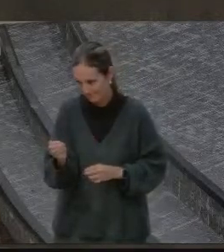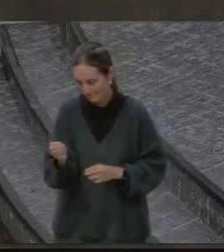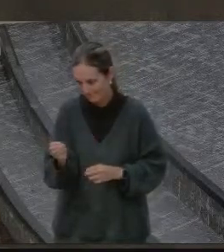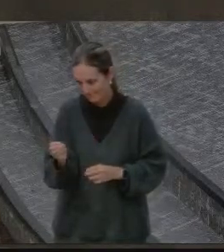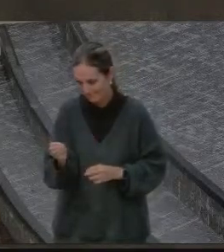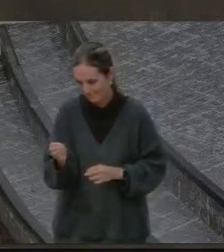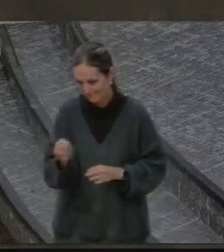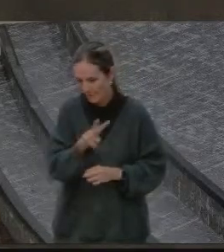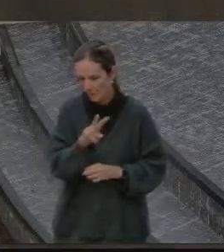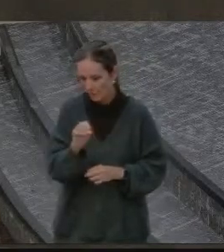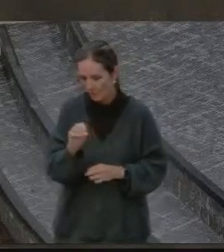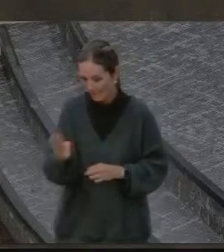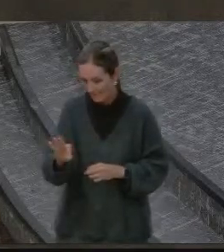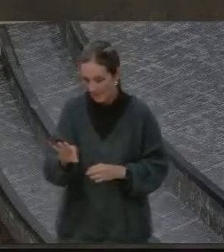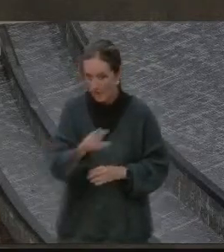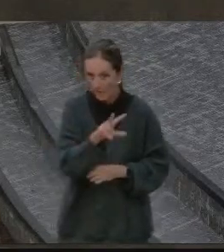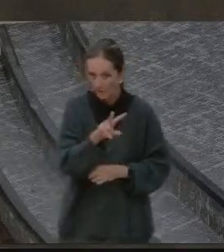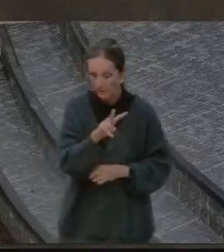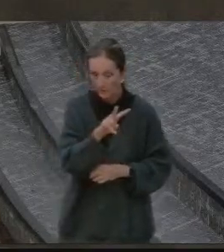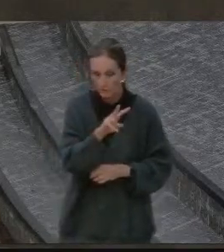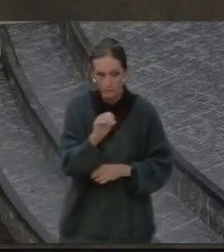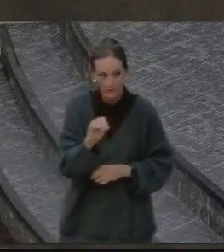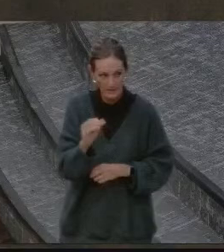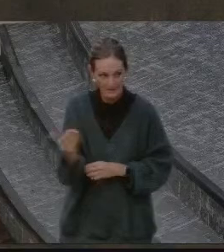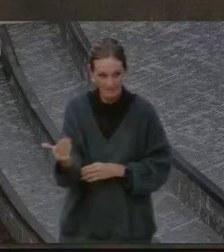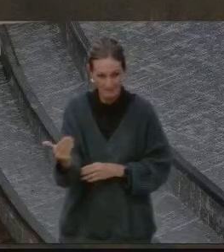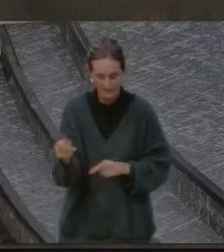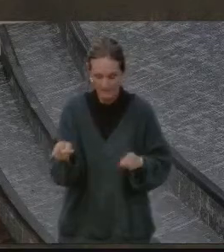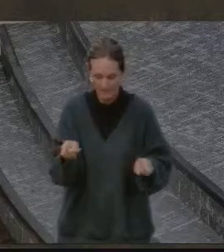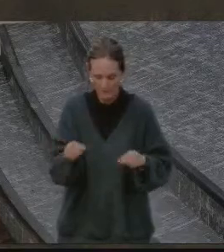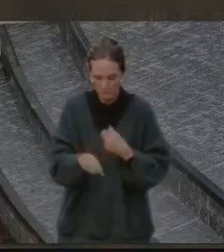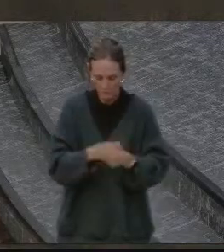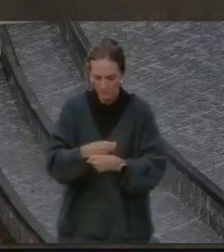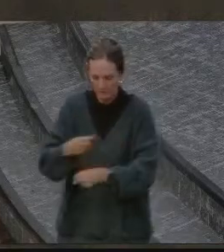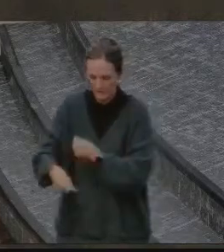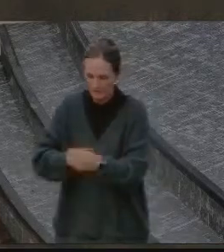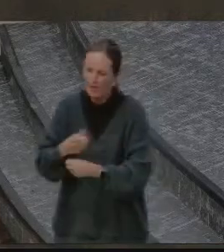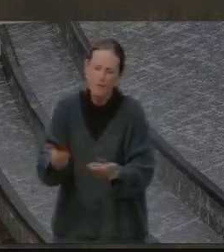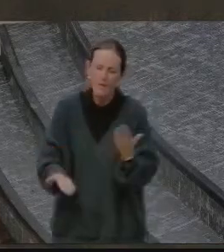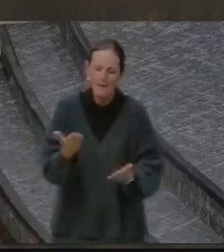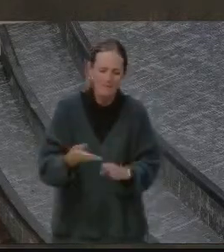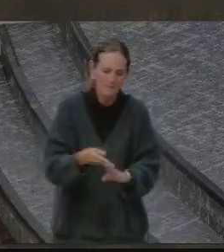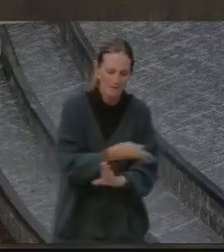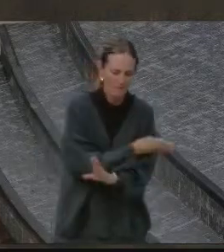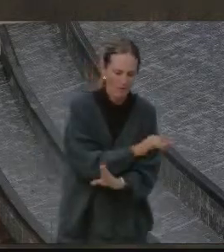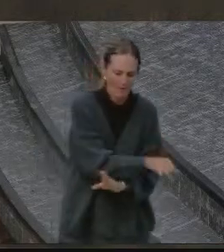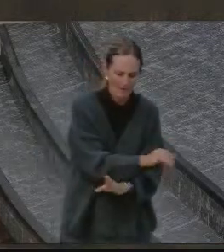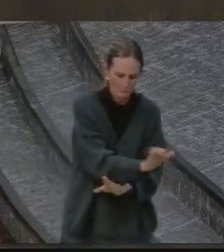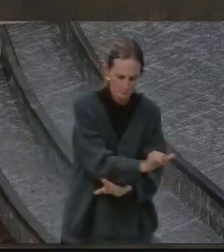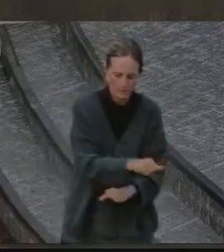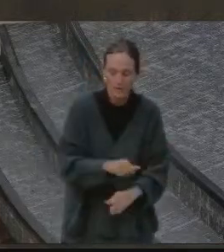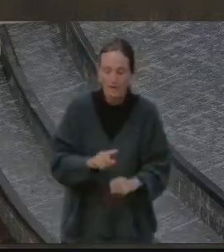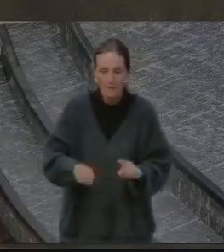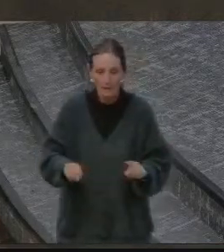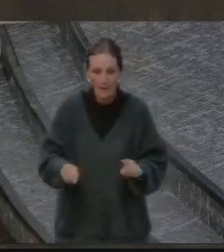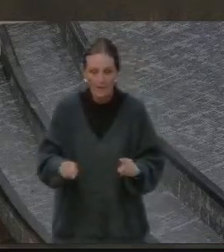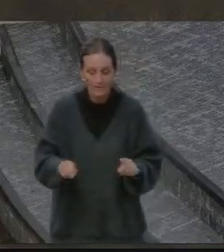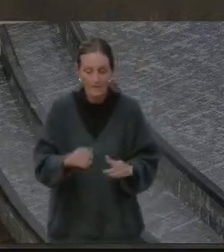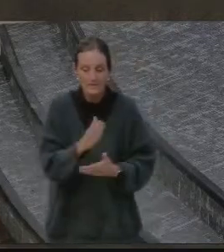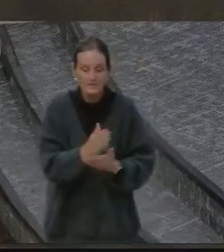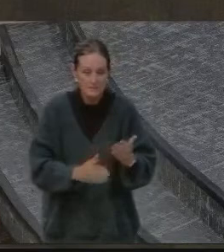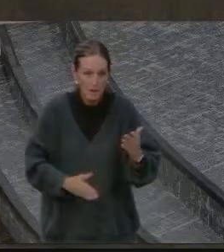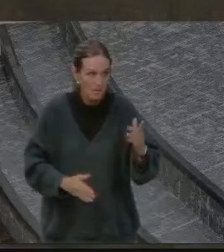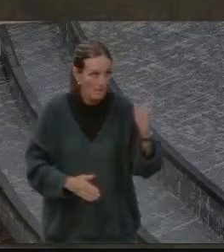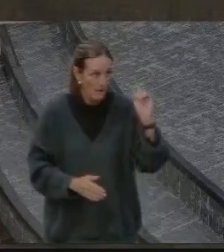2009 to 2015, those are the only times I can speak to. Well, maybe some years before that too. These things were, some of these